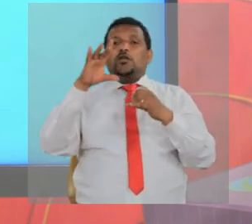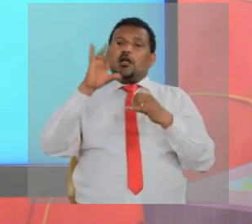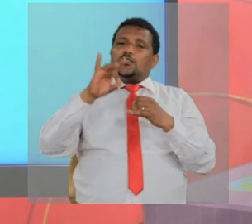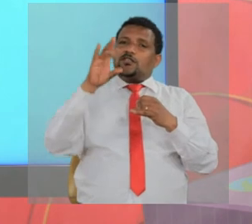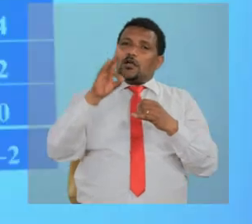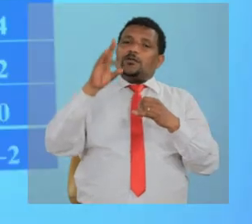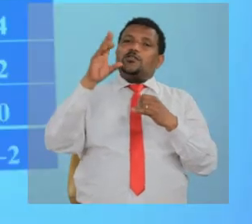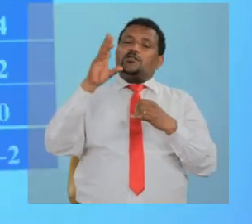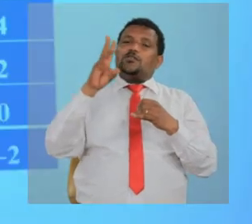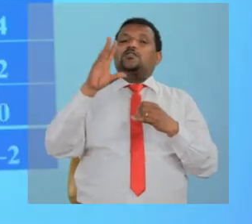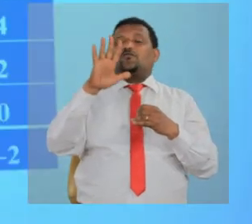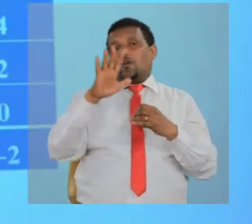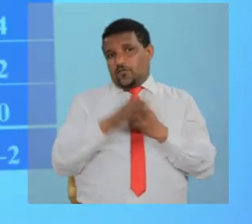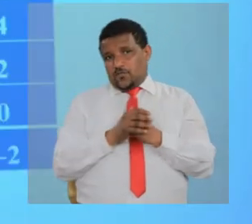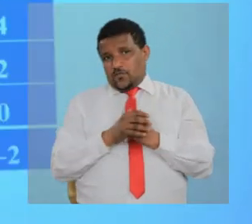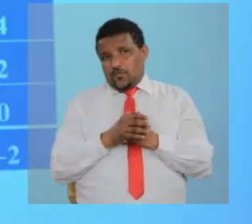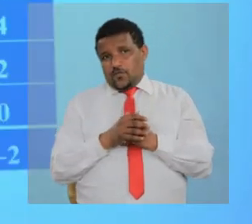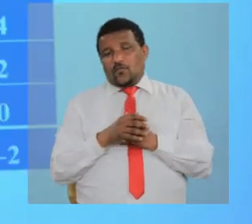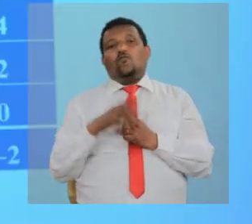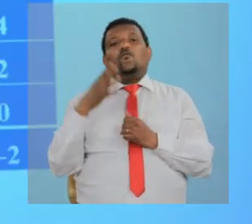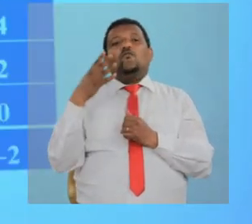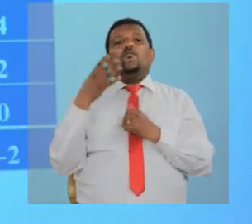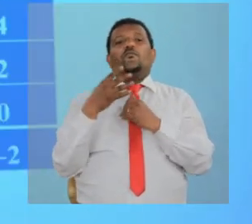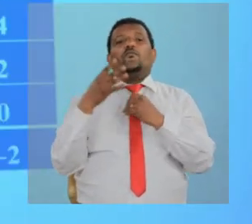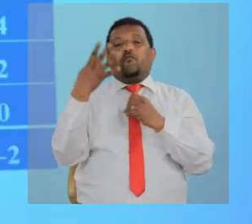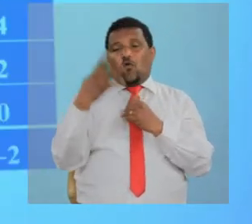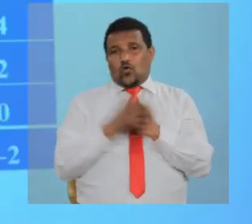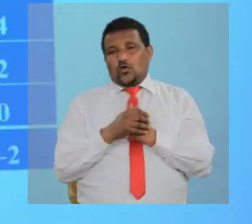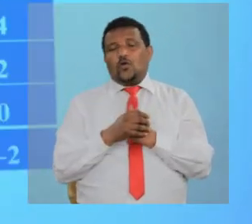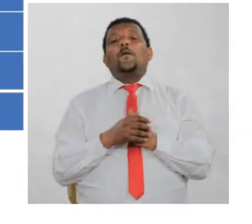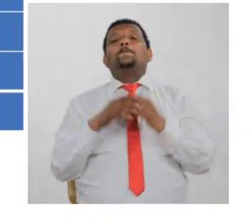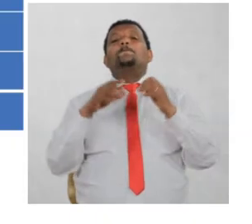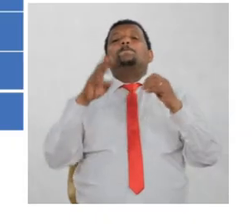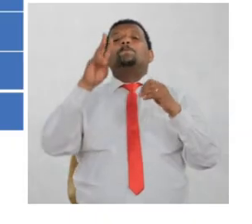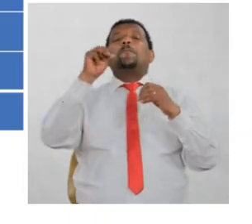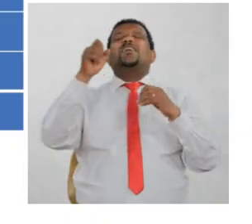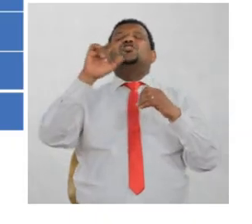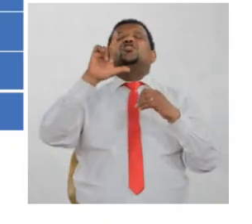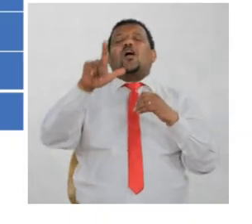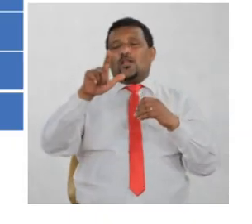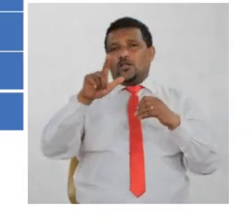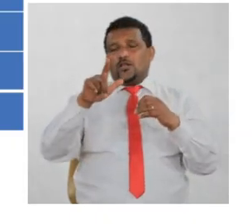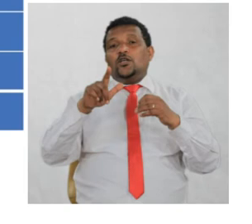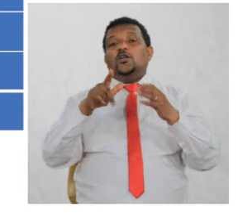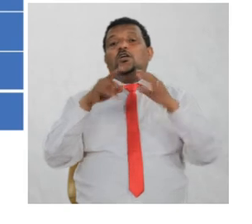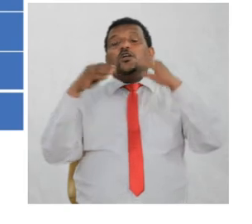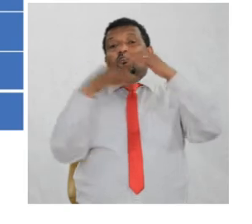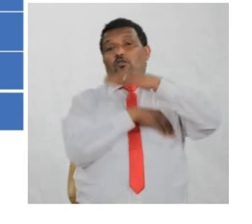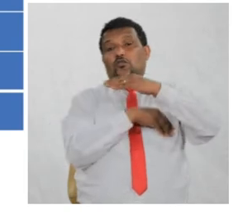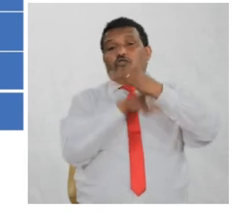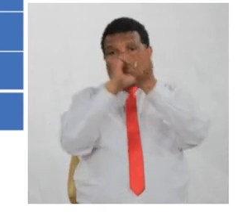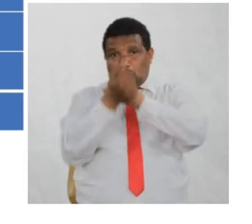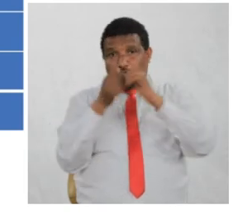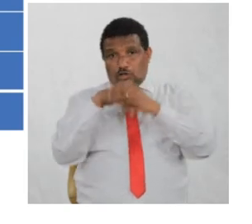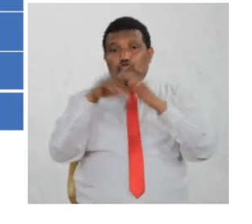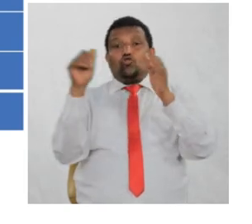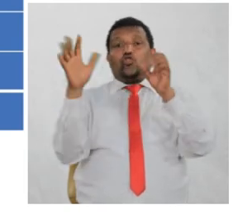10,987654. And the marginal revenue is calculated by dividing the change in total revenue for the change in Q.